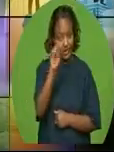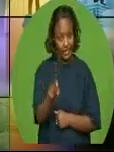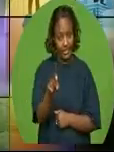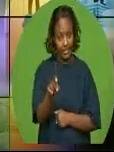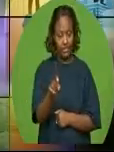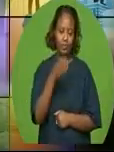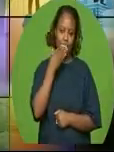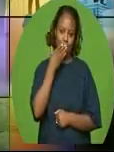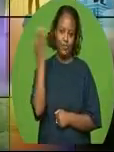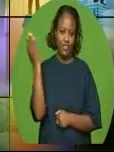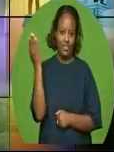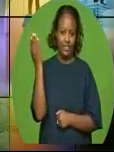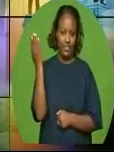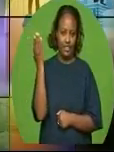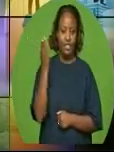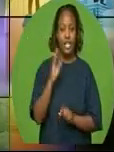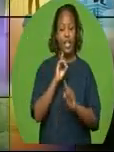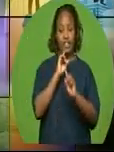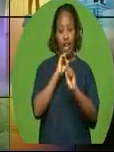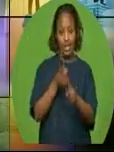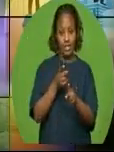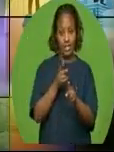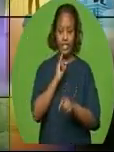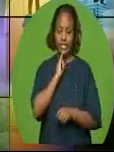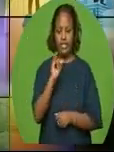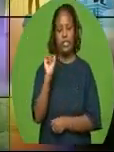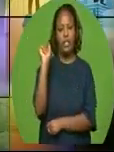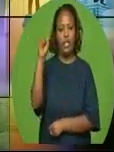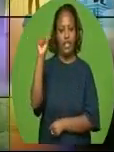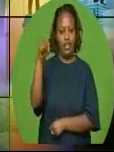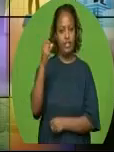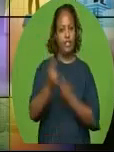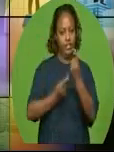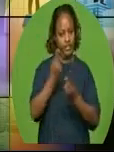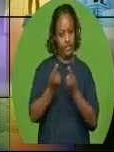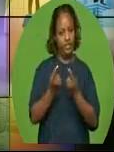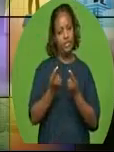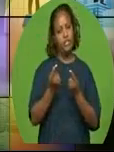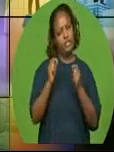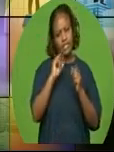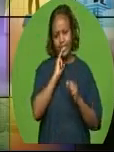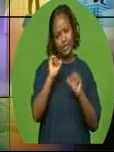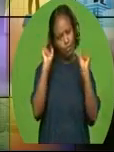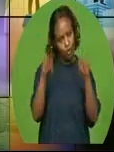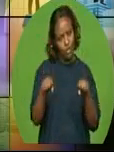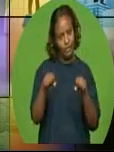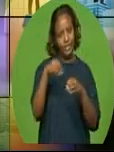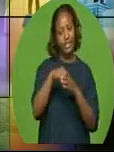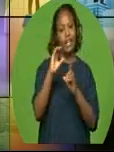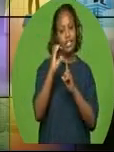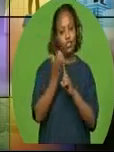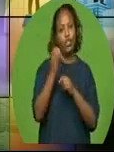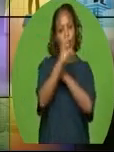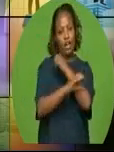Did you answer the question? Good. The answer is yes, trade is possible